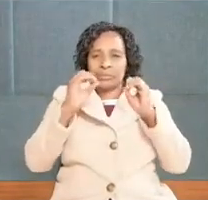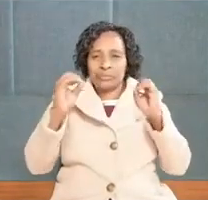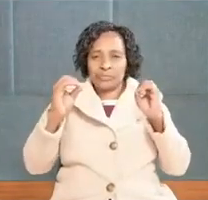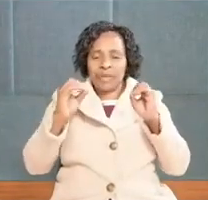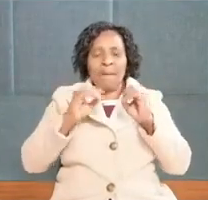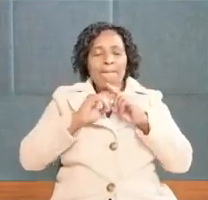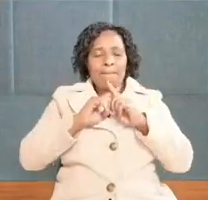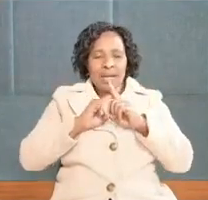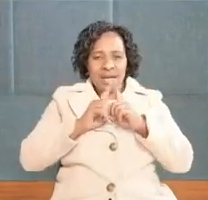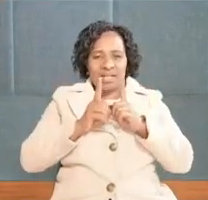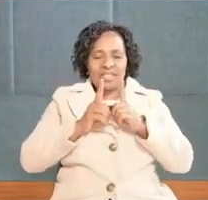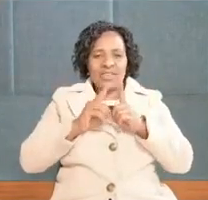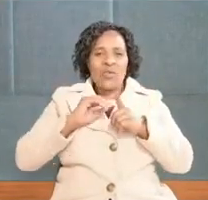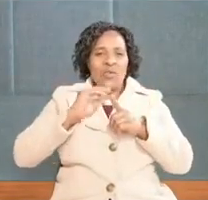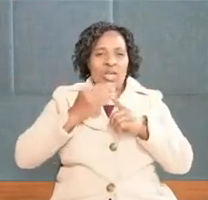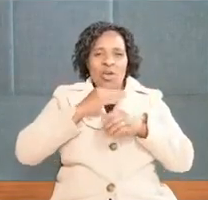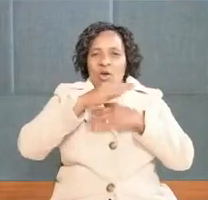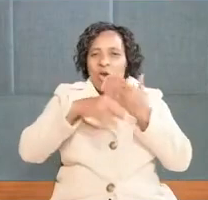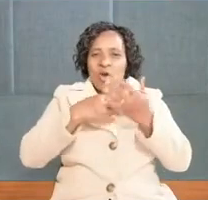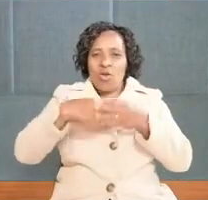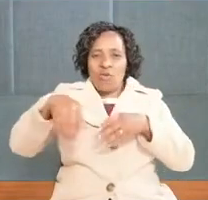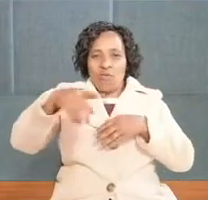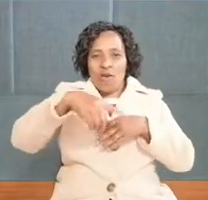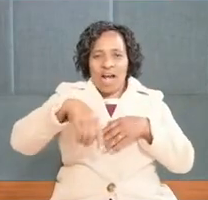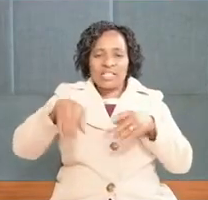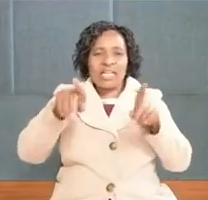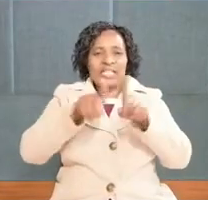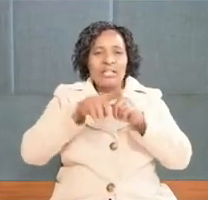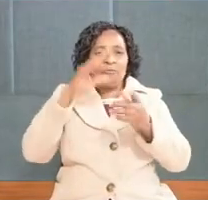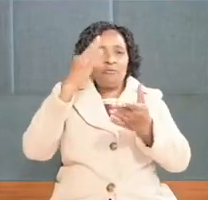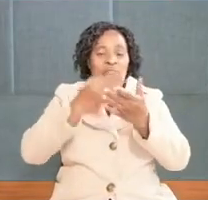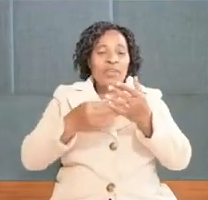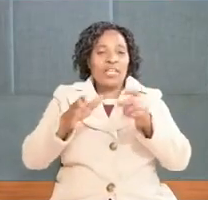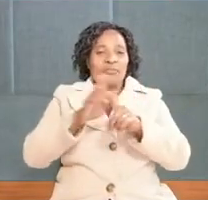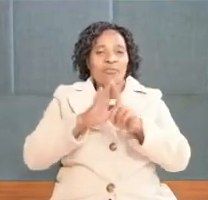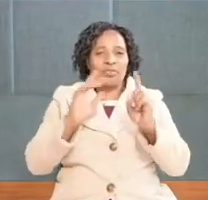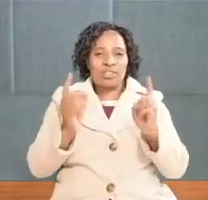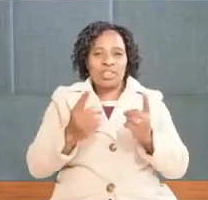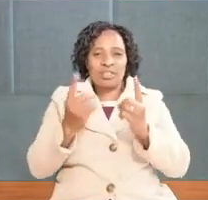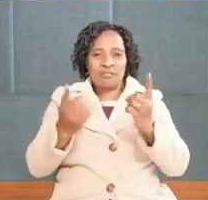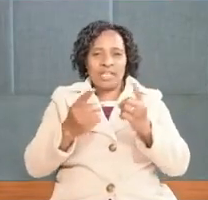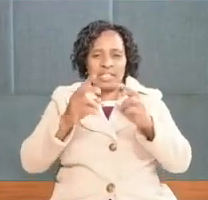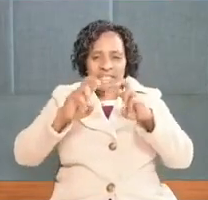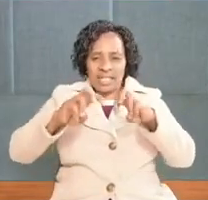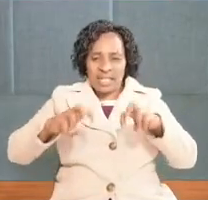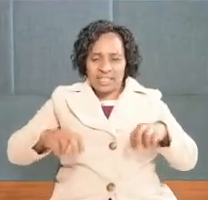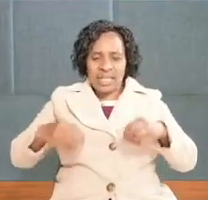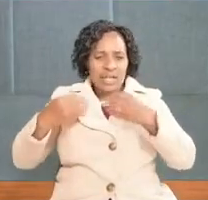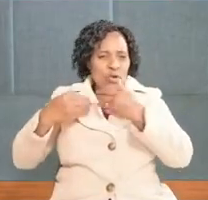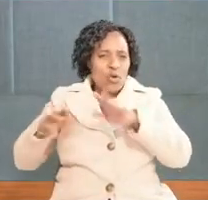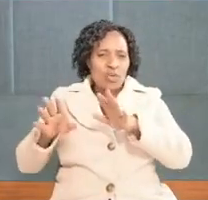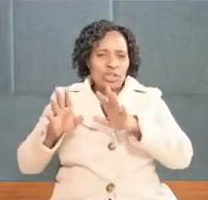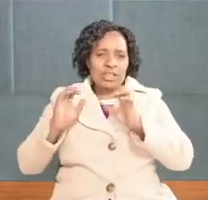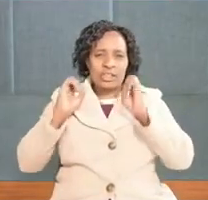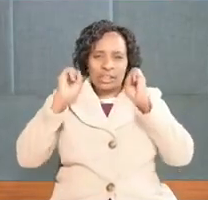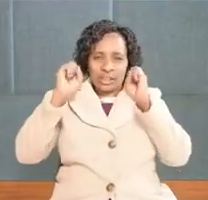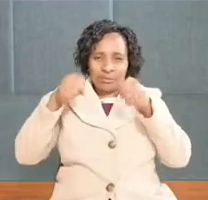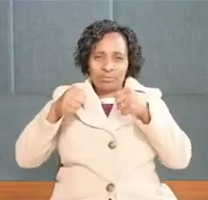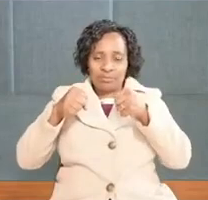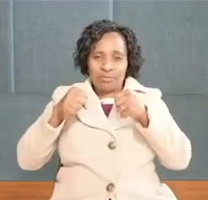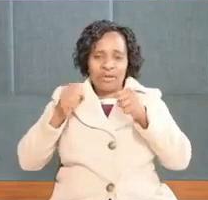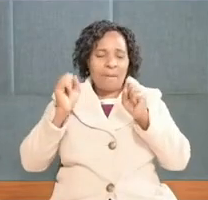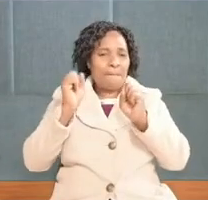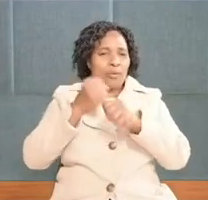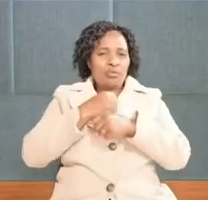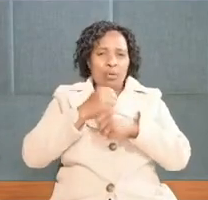we, all of us, are like faithful shepherds searching for a lost sheep. We will not